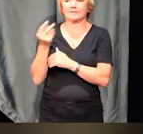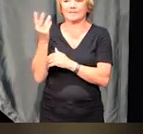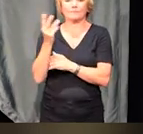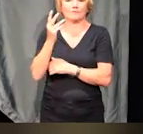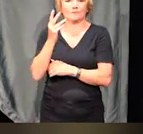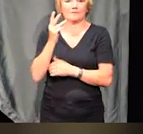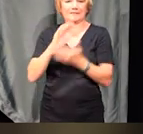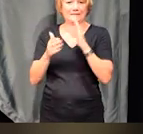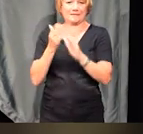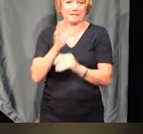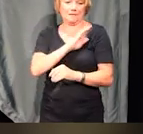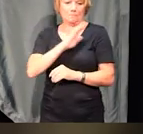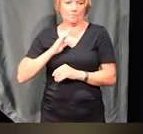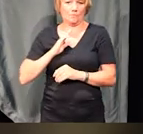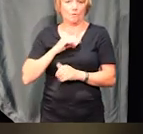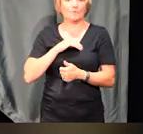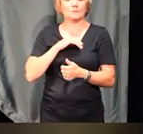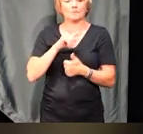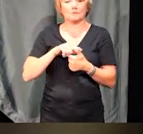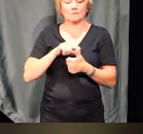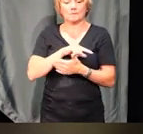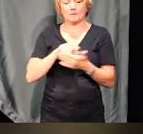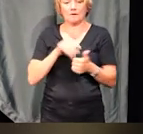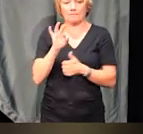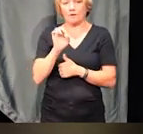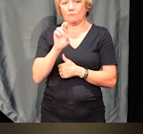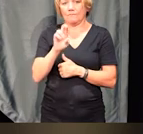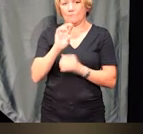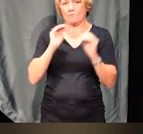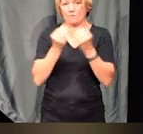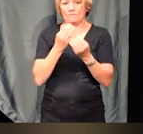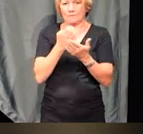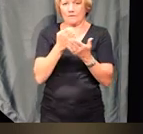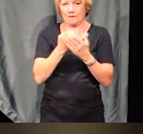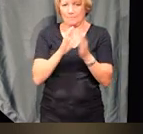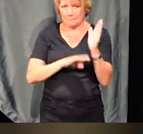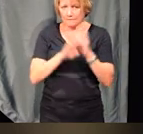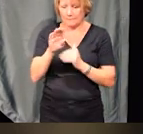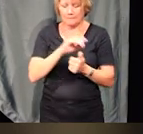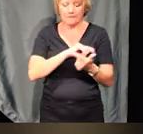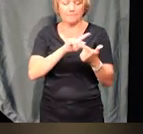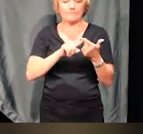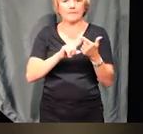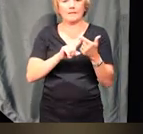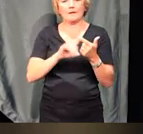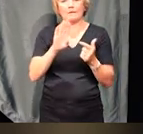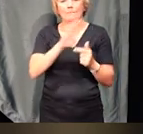boards and community groups, including the Fall River Office of Economic Development, the Board of